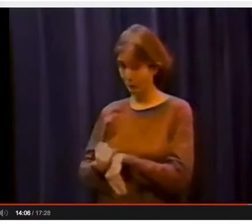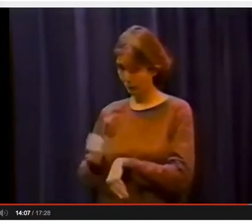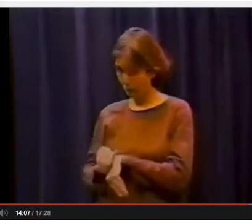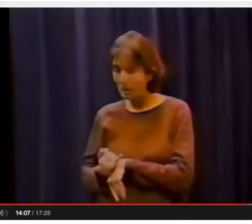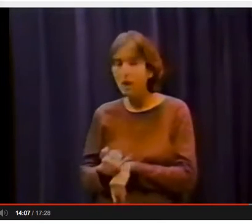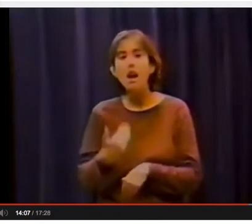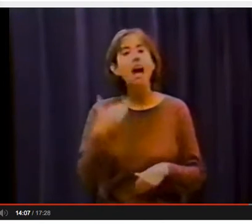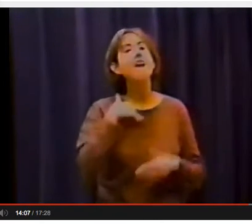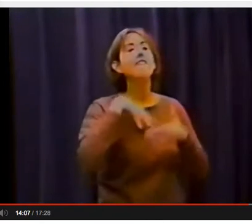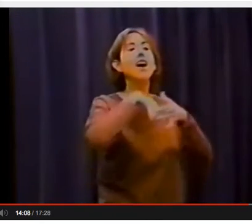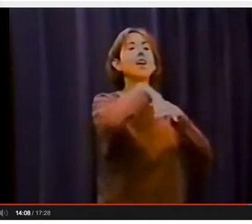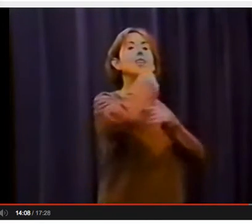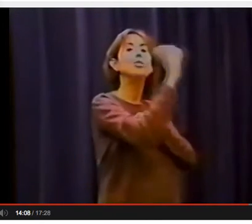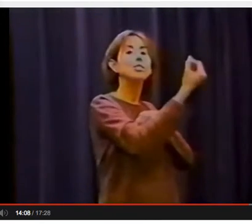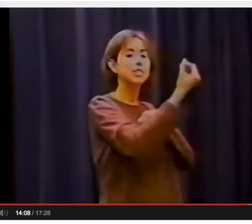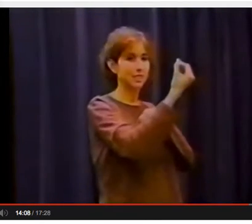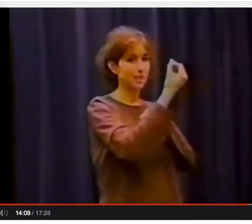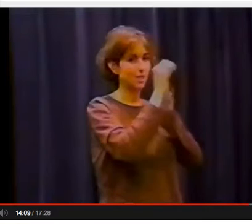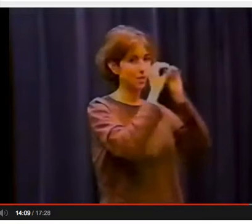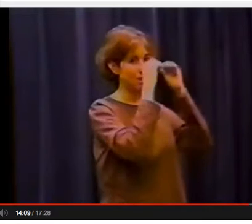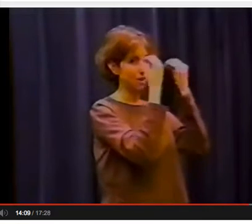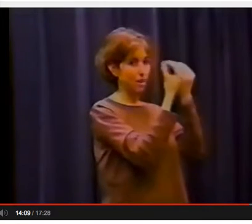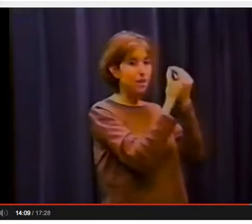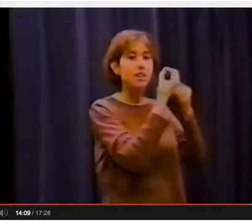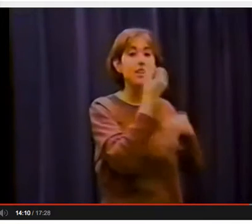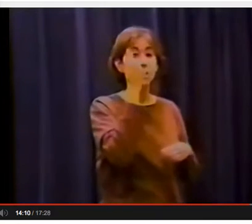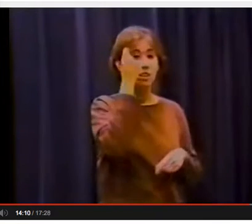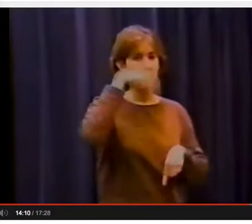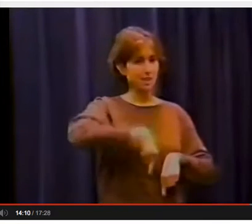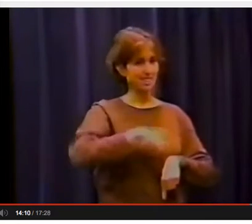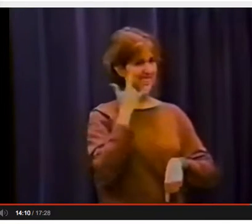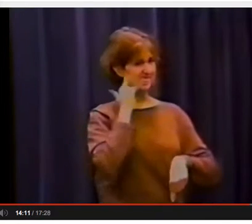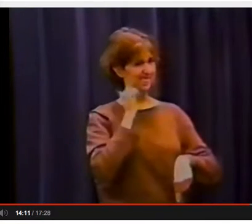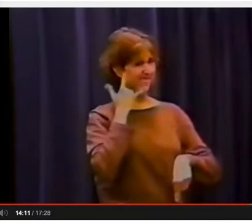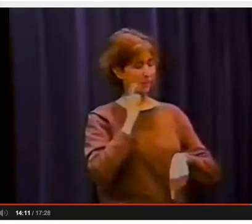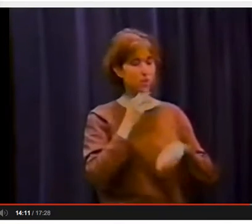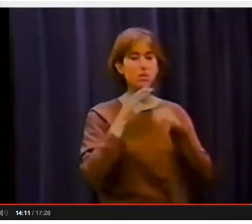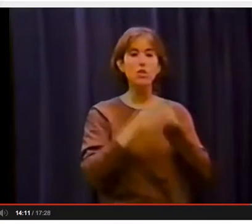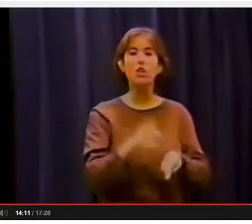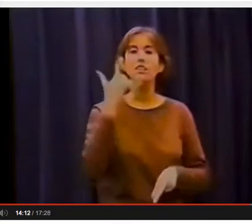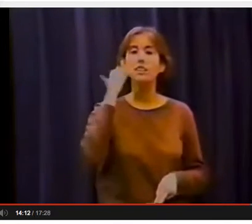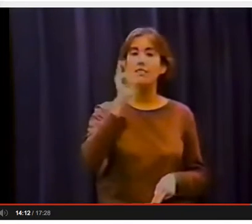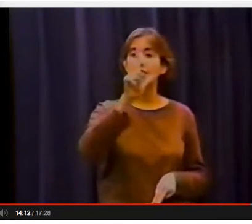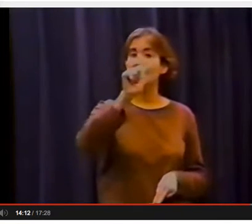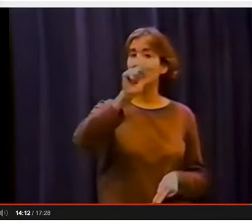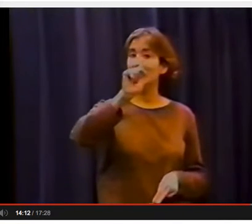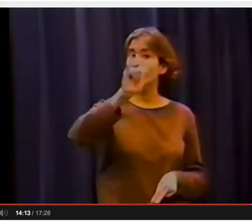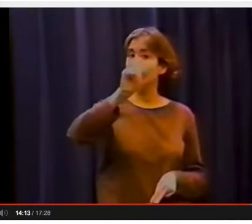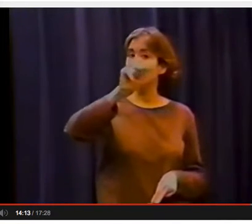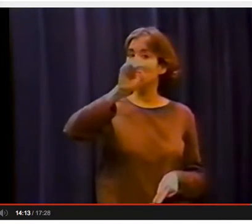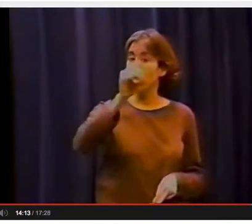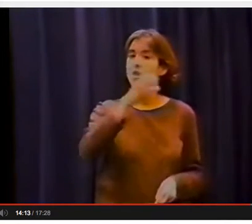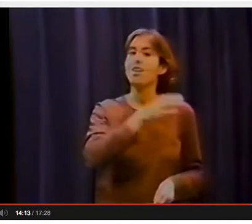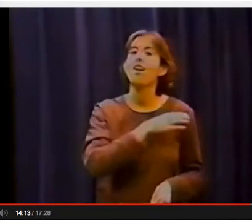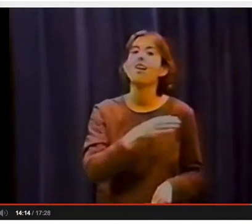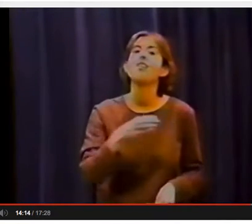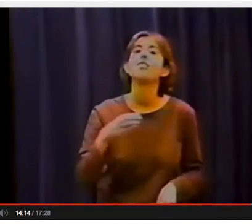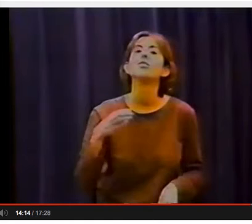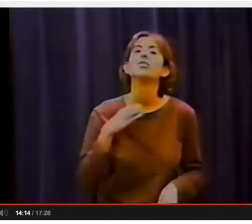We'll have a new organization at this deaf school. It's actually an outside organization in California.